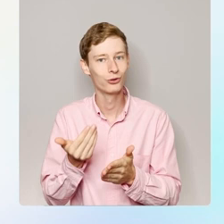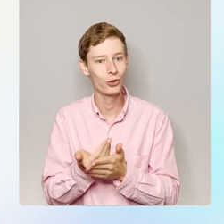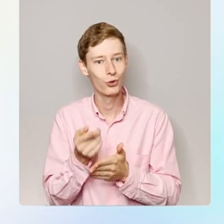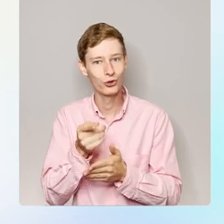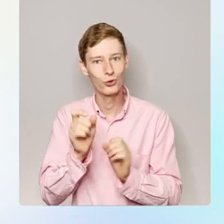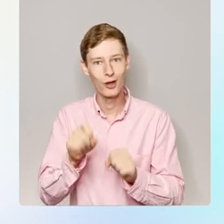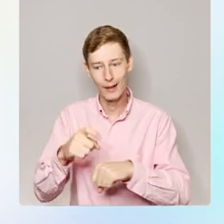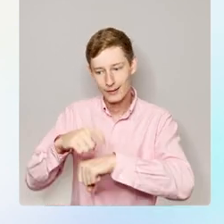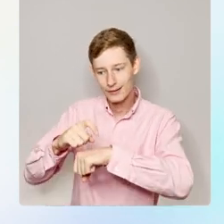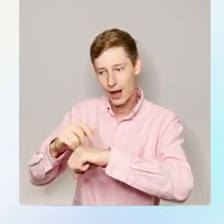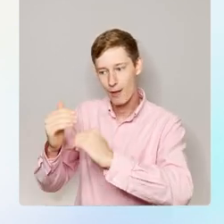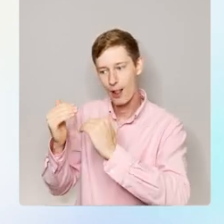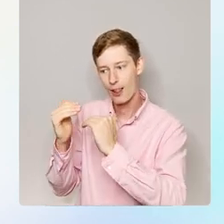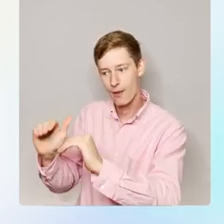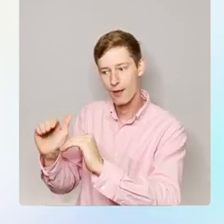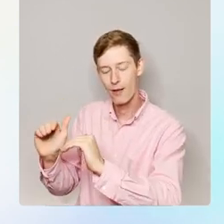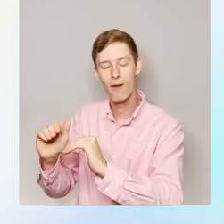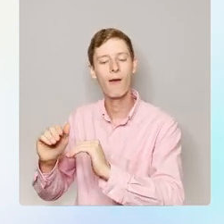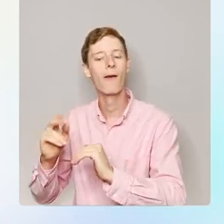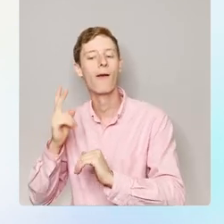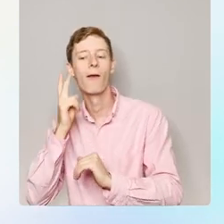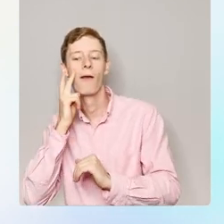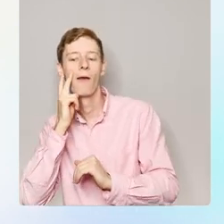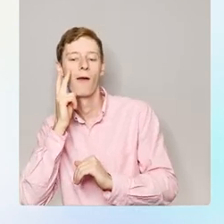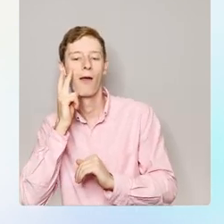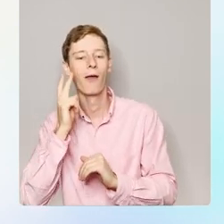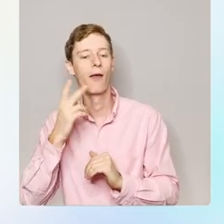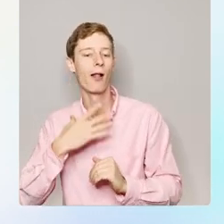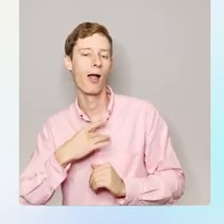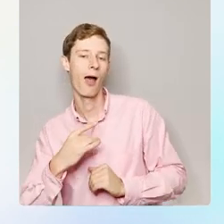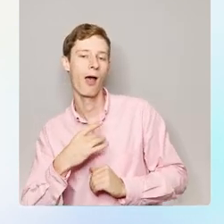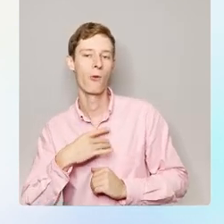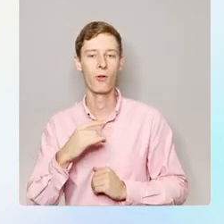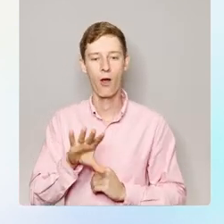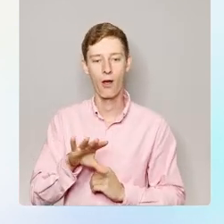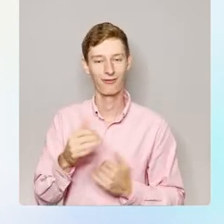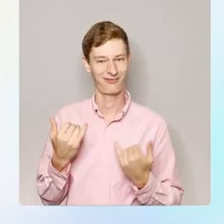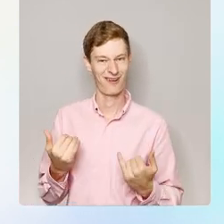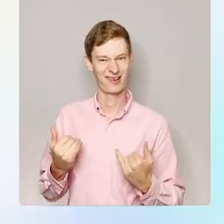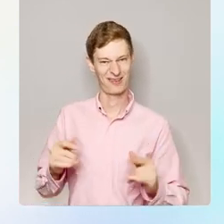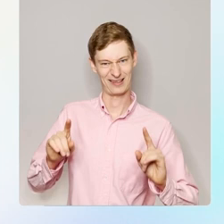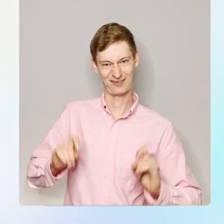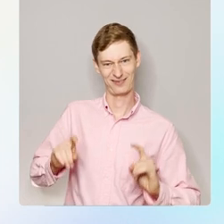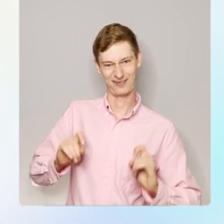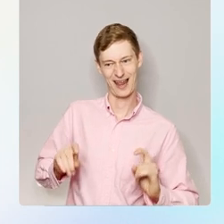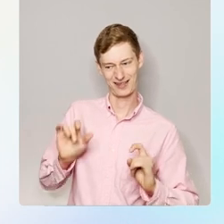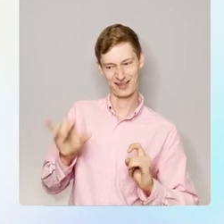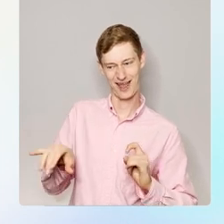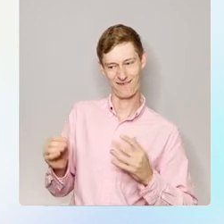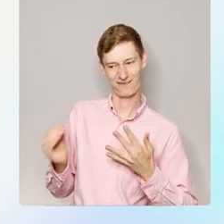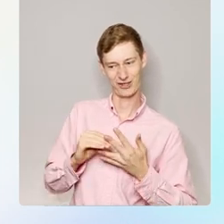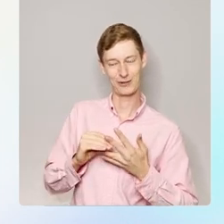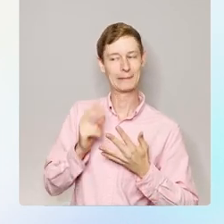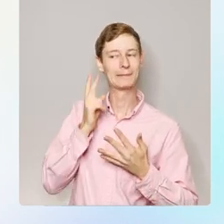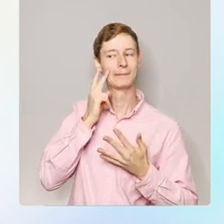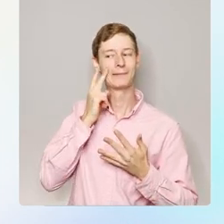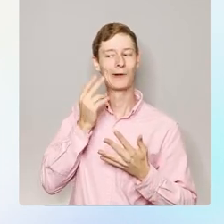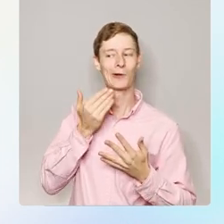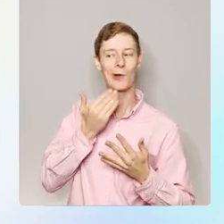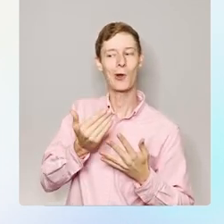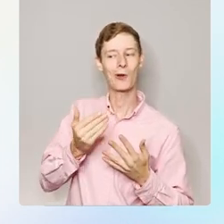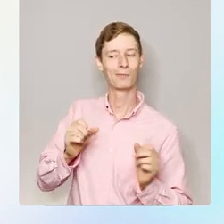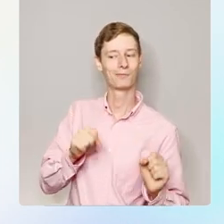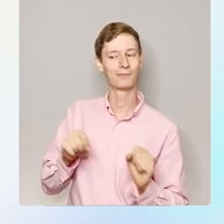free time-bound trial to users before they pay. We're testing this feature right now and seeing really promising